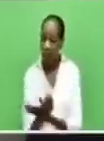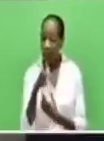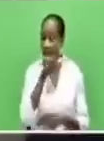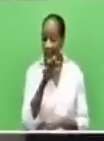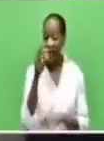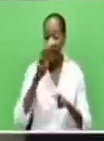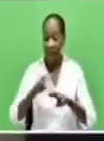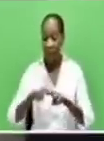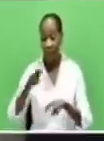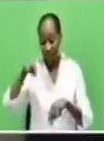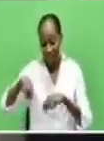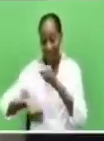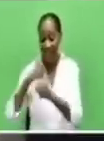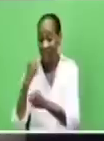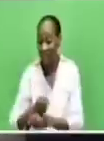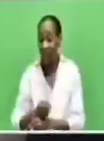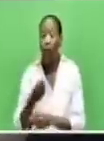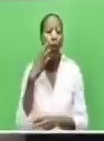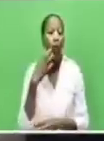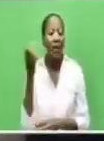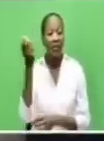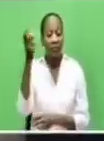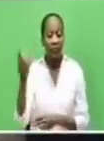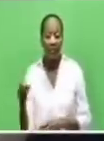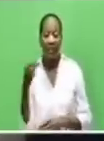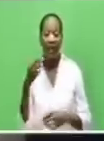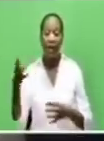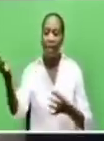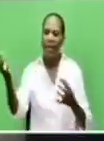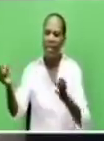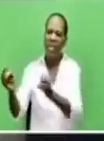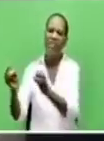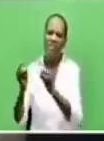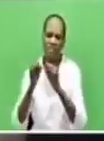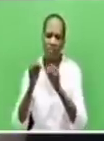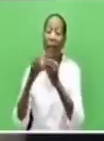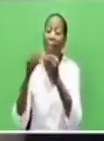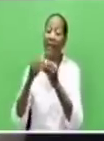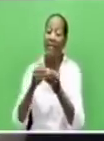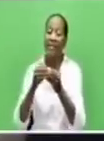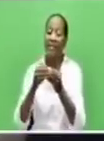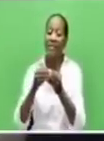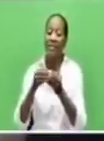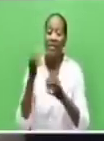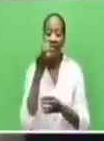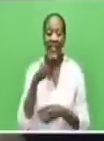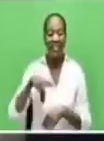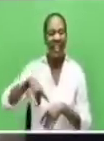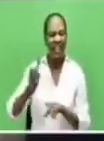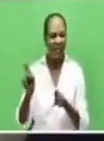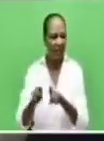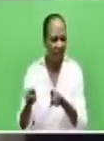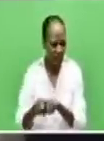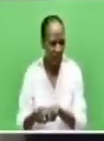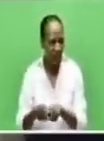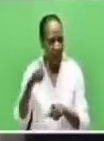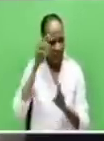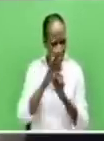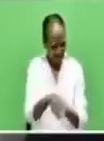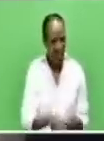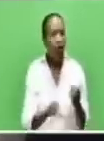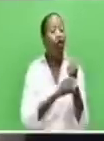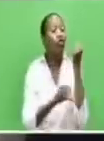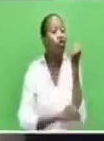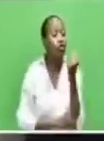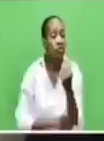February 2023, when the Speaker called members of this House animals and violated the Constitution and the rules of the